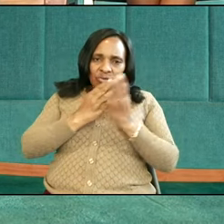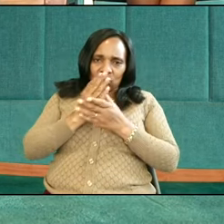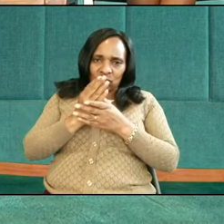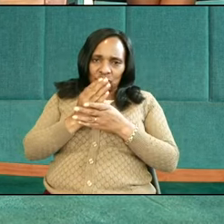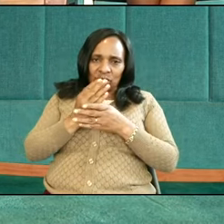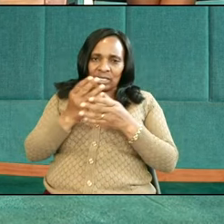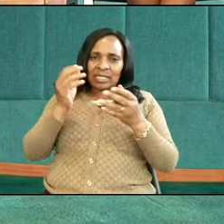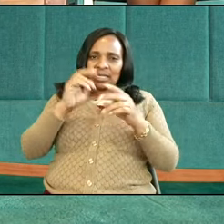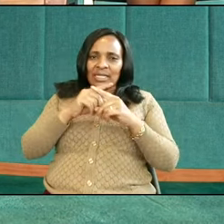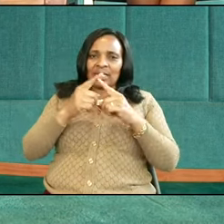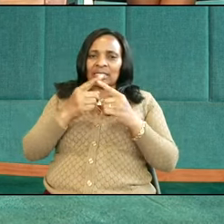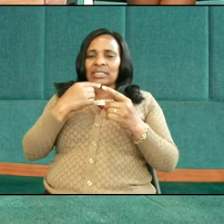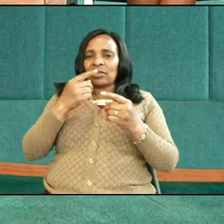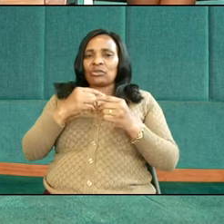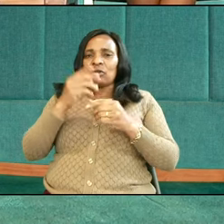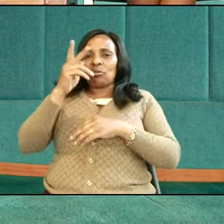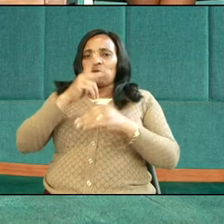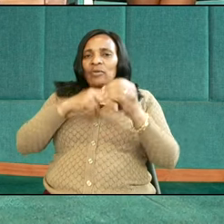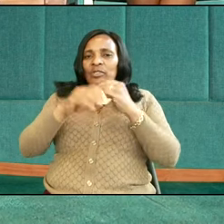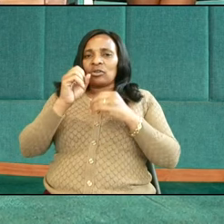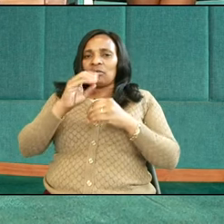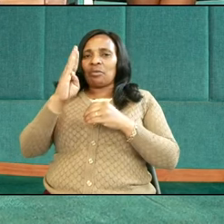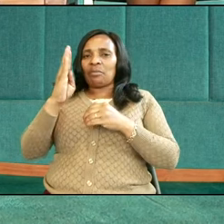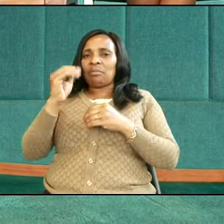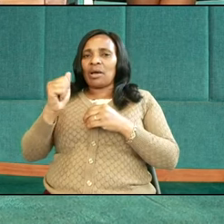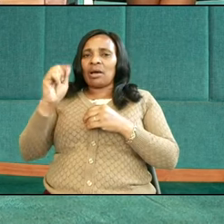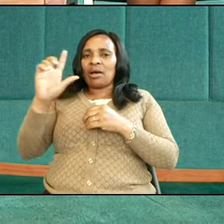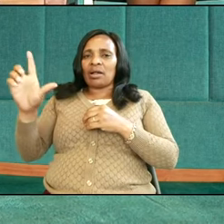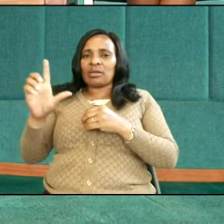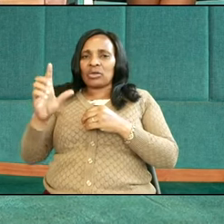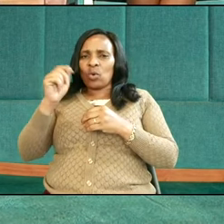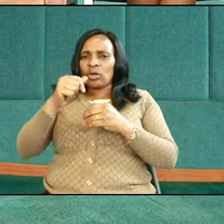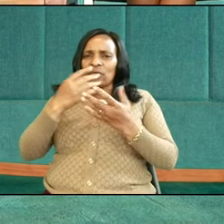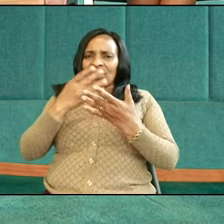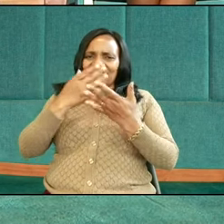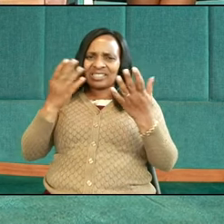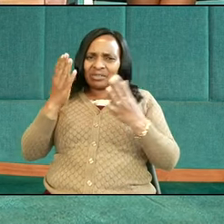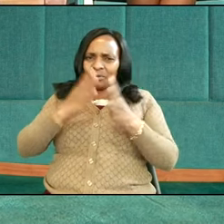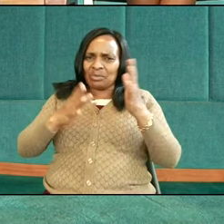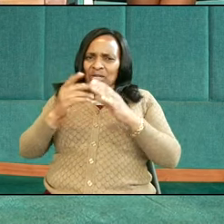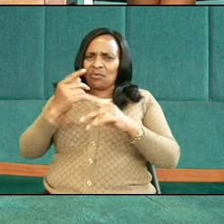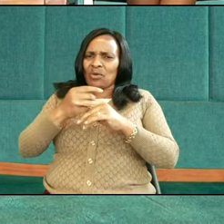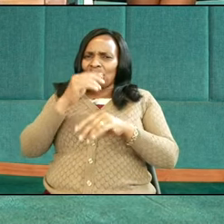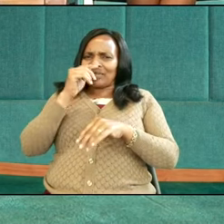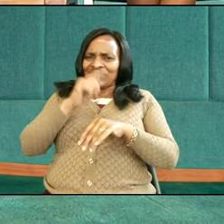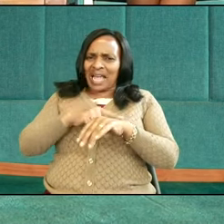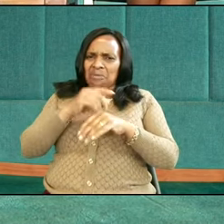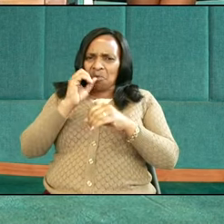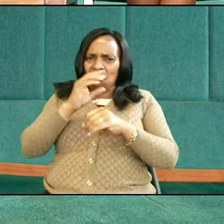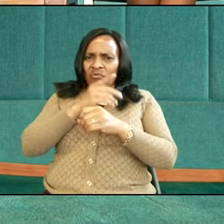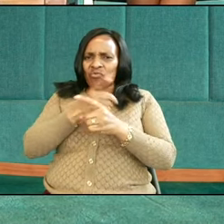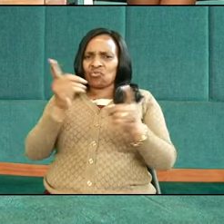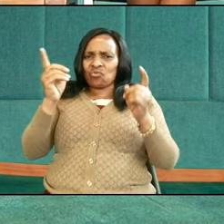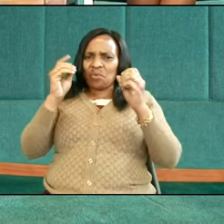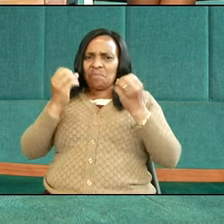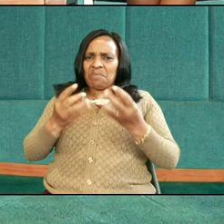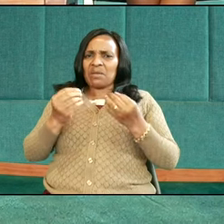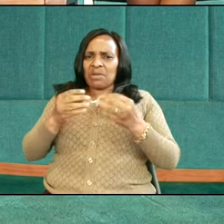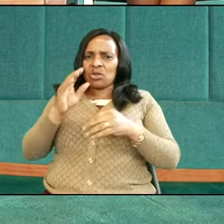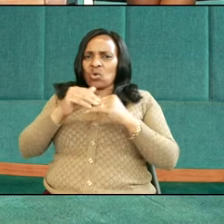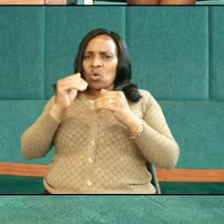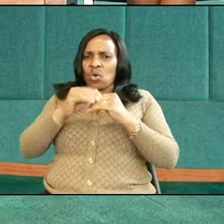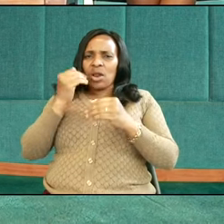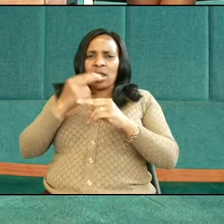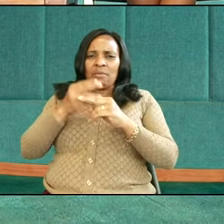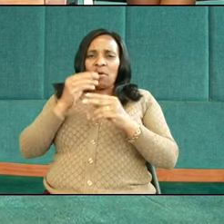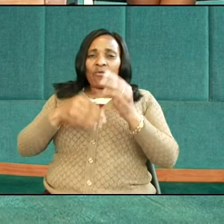It begins, Elijah said to the prophets of Baal, choose one of the bulls and prepare it first. Since there are so many of you, call on the name of your God,